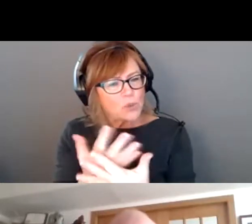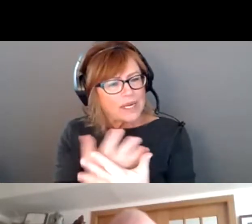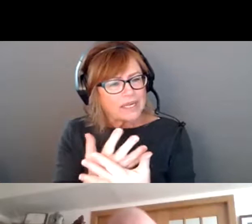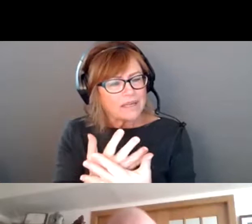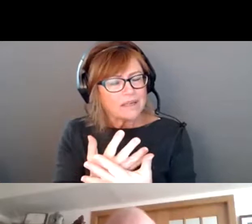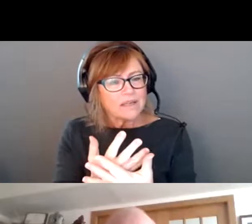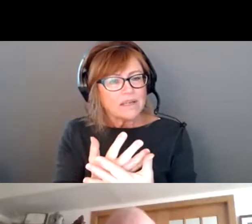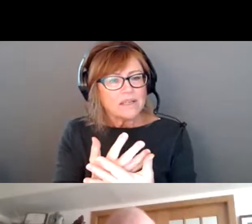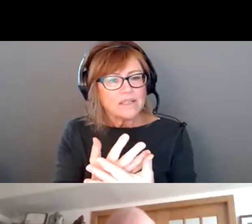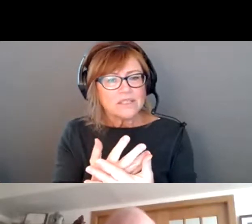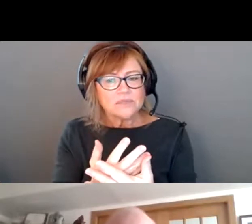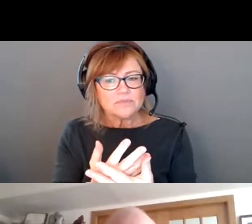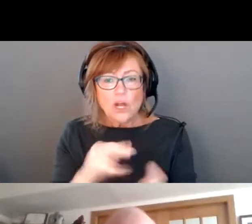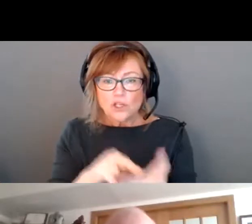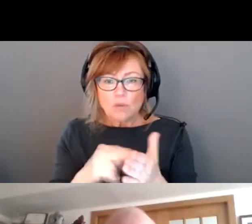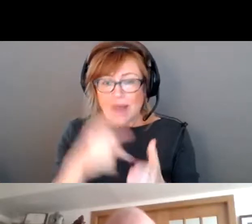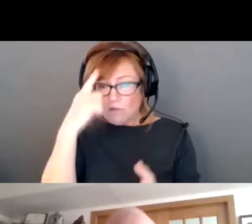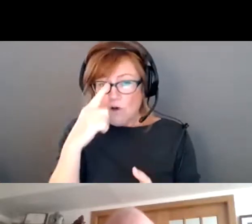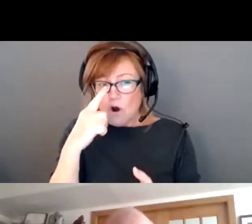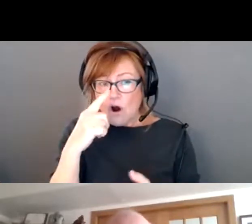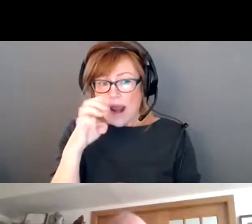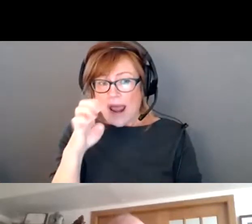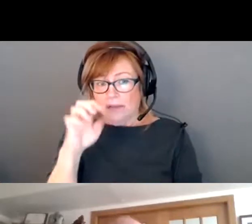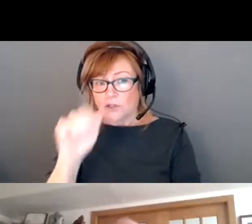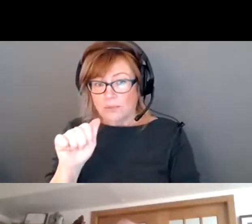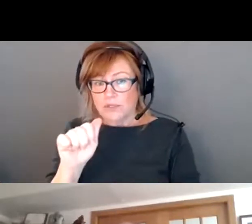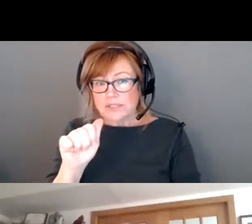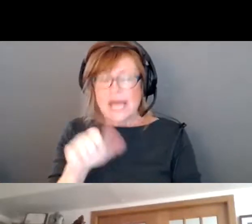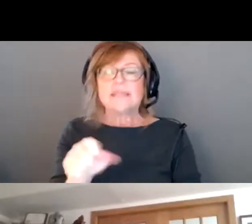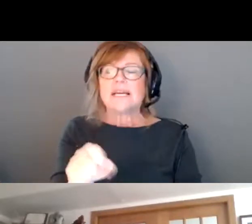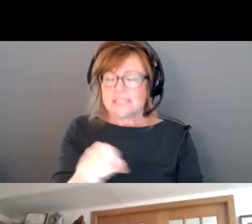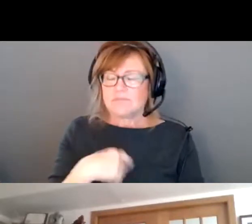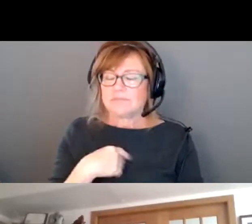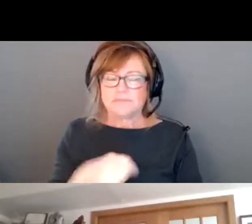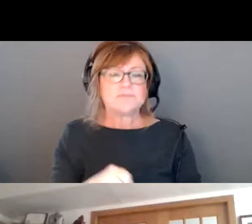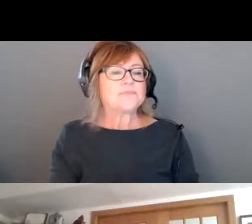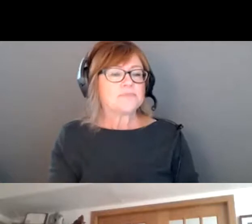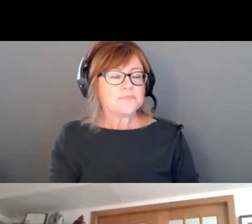We're talking tools for elder abuse, is that correct? Yes. I assume. Yes.